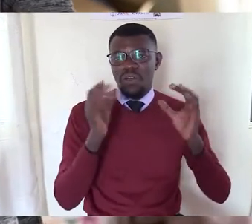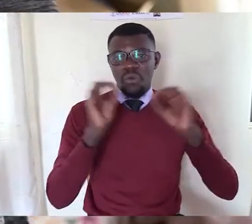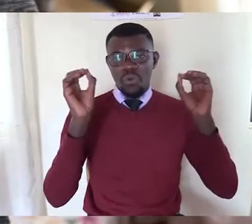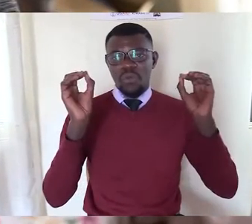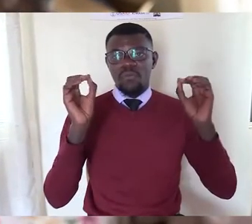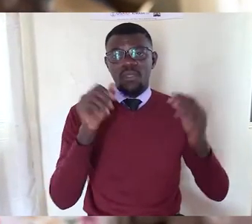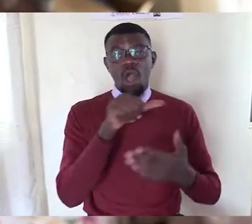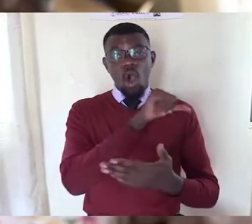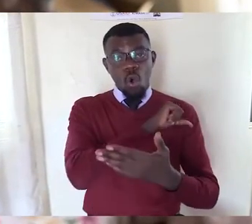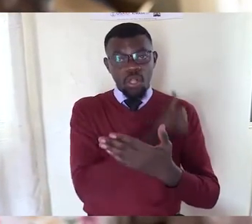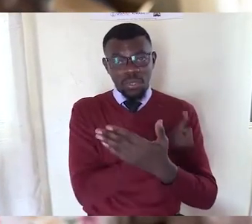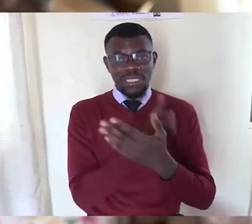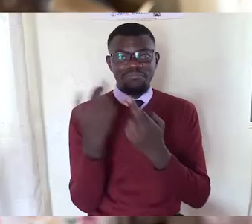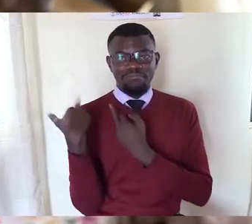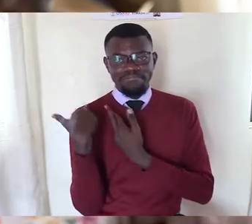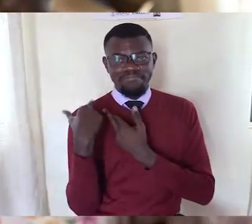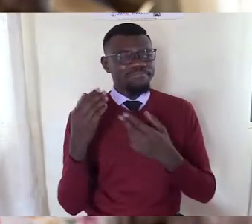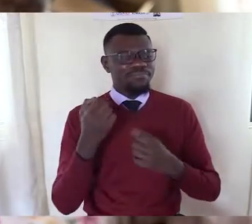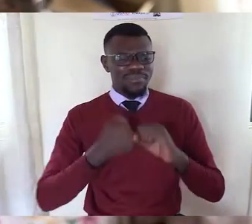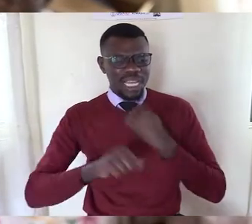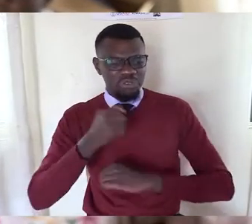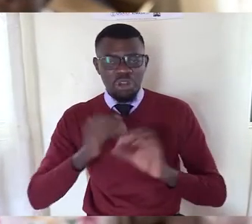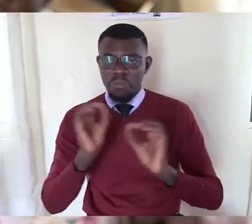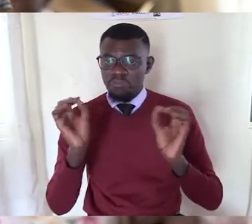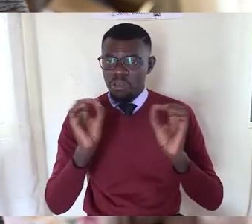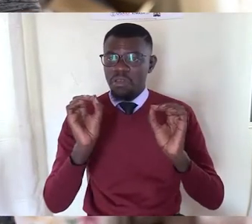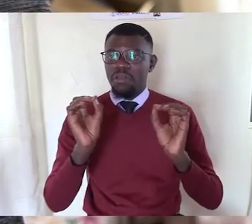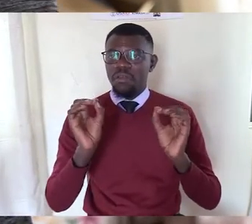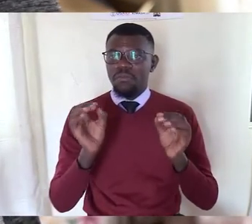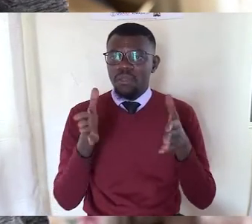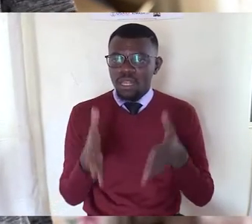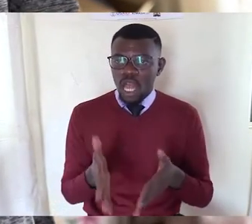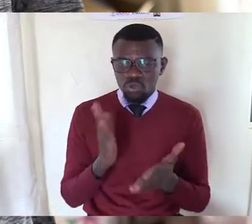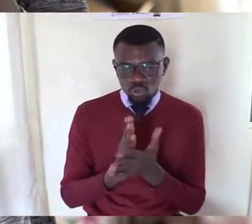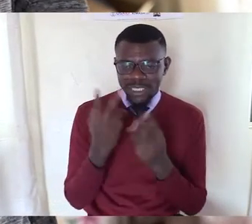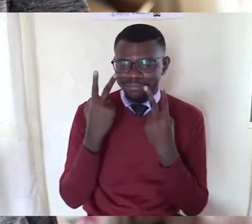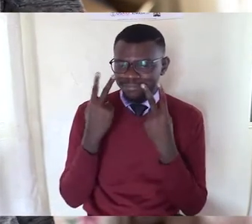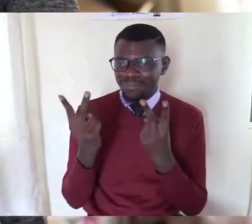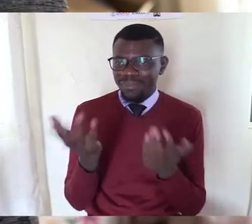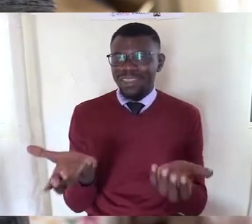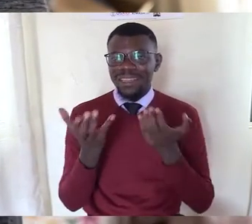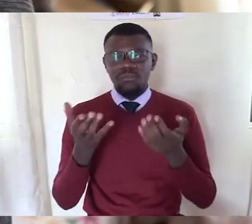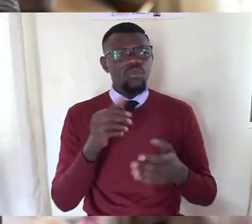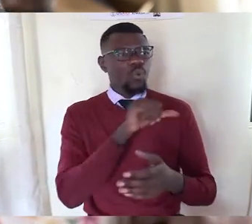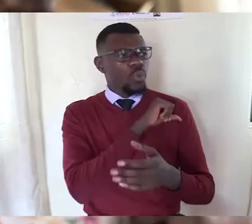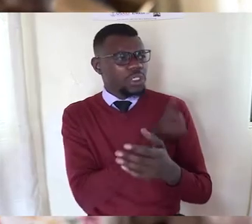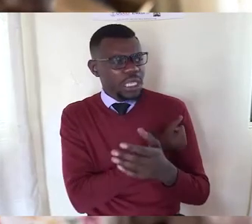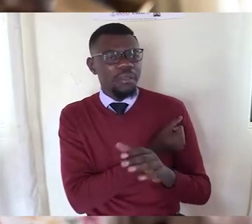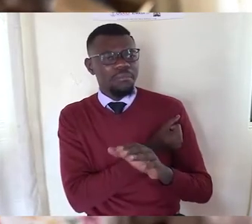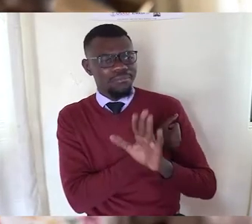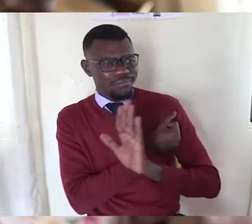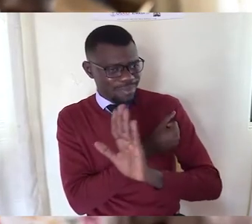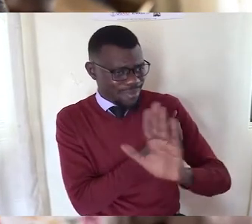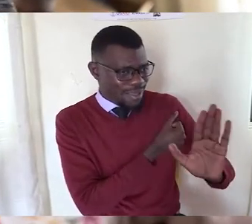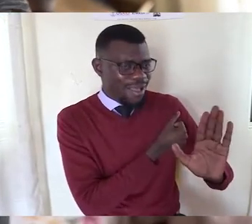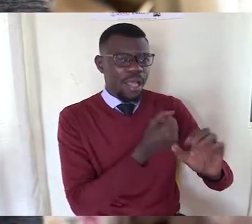the authorities in charge. So it is key that we realize that there is need for authorities to take action